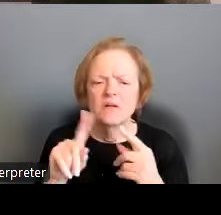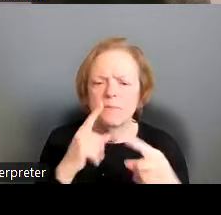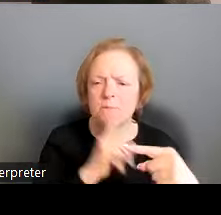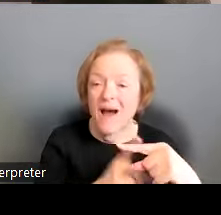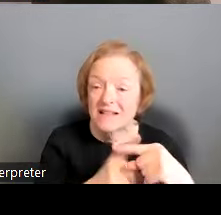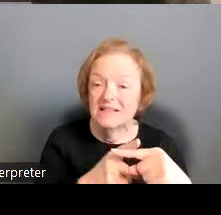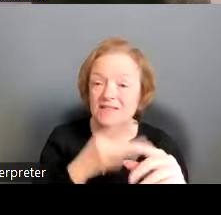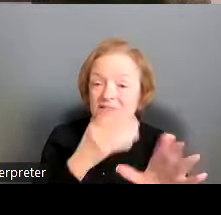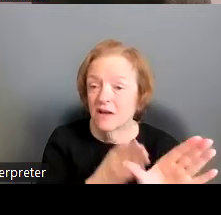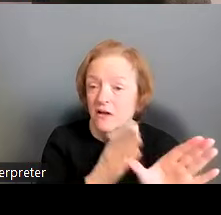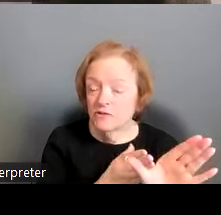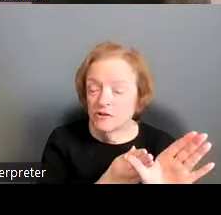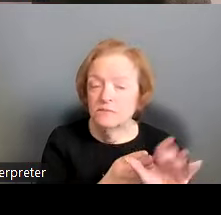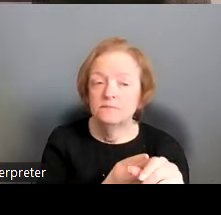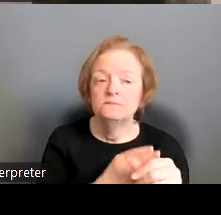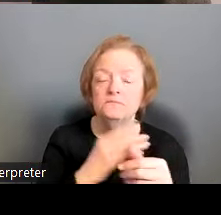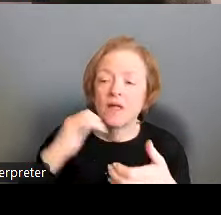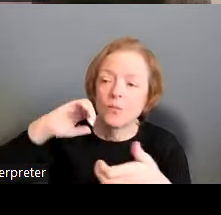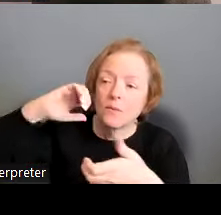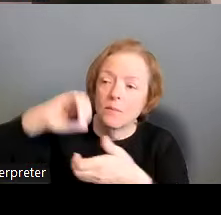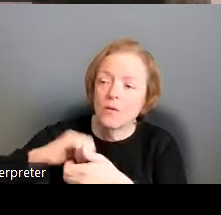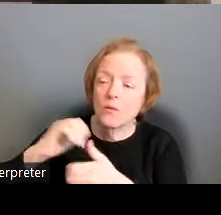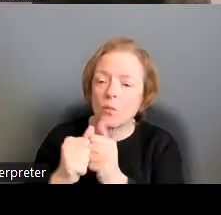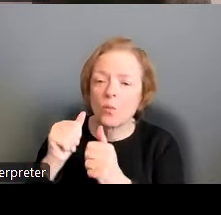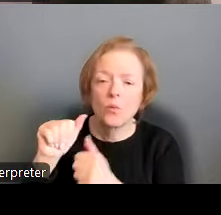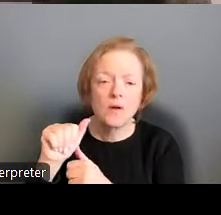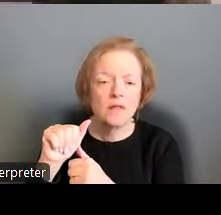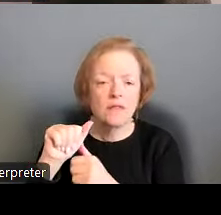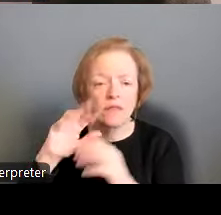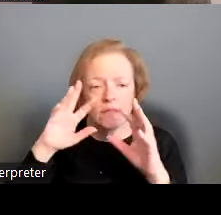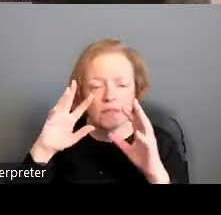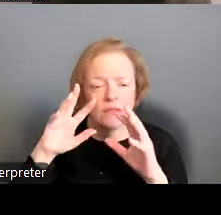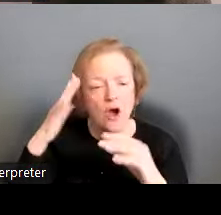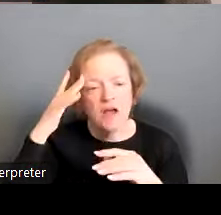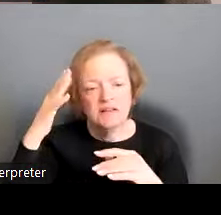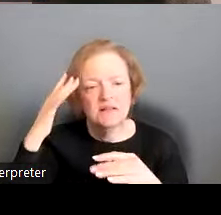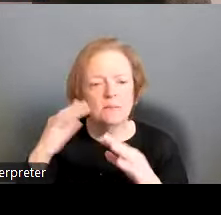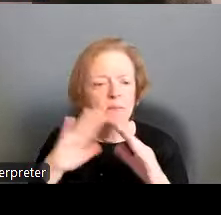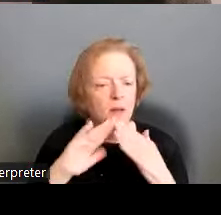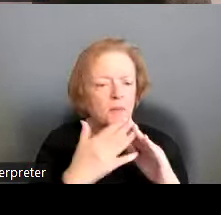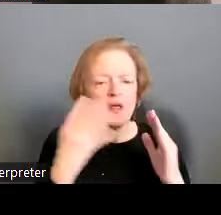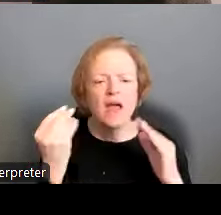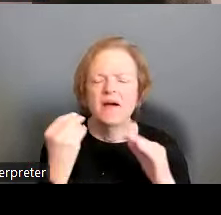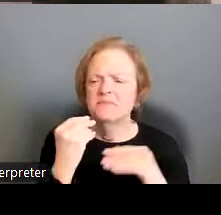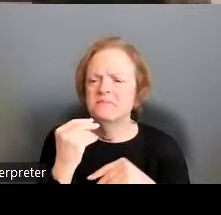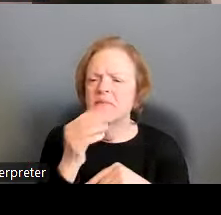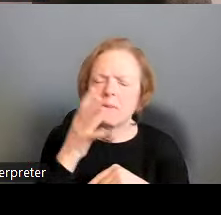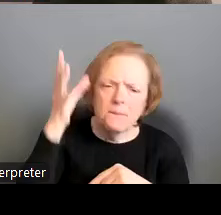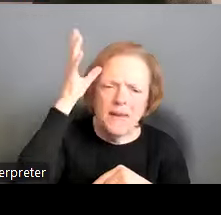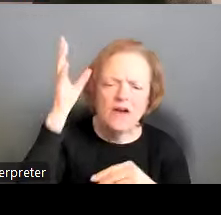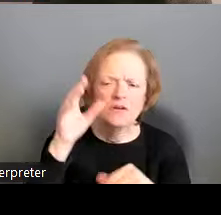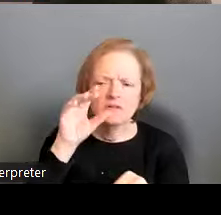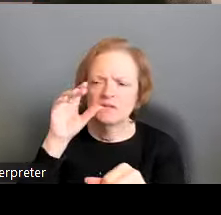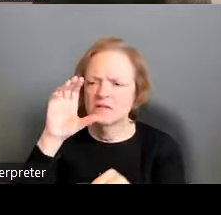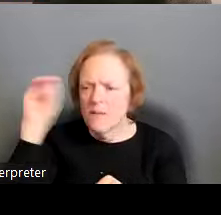And it was made in partnership with the autism community, which is really cool. So we talked with parents, employers, autistic youth themselves,